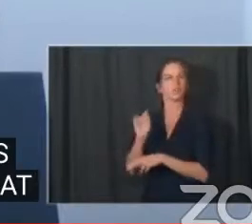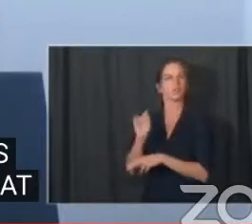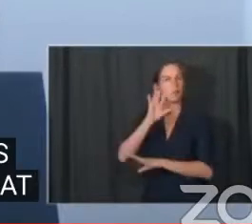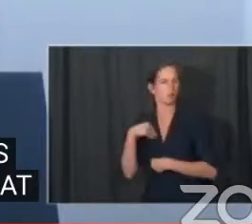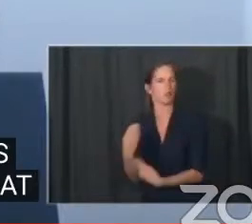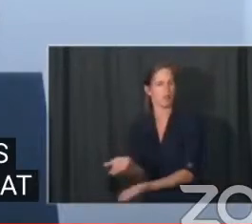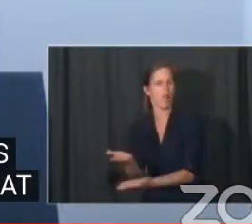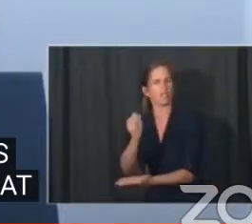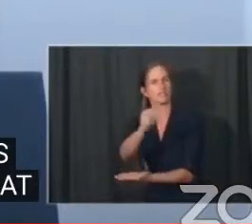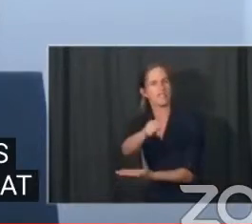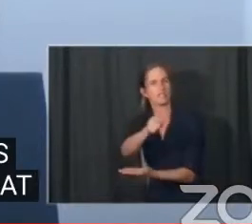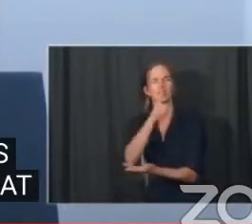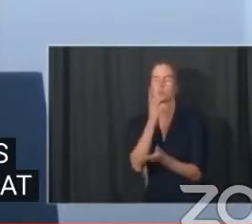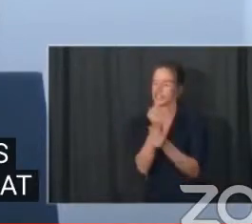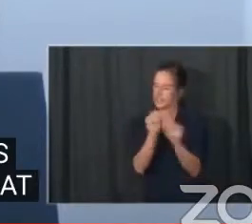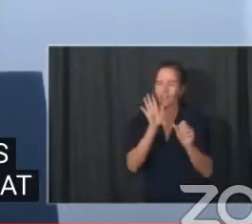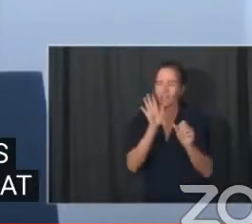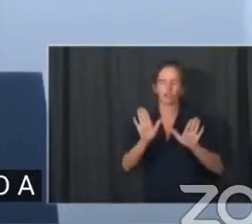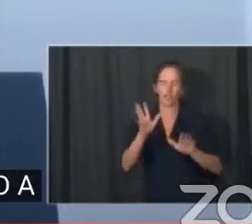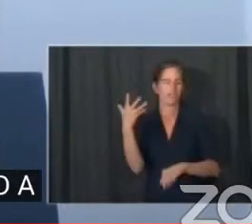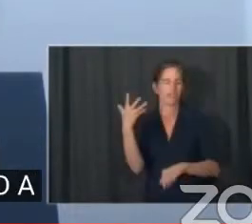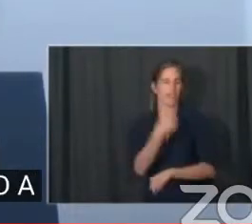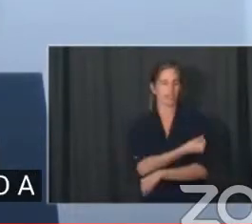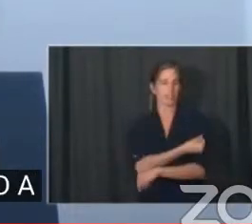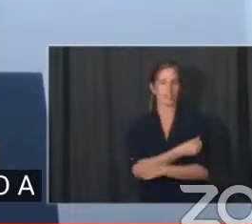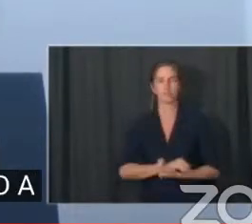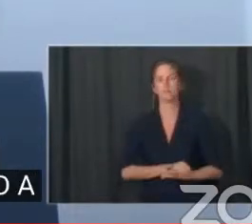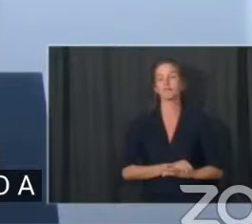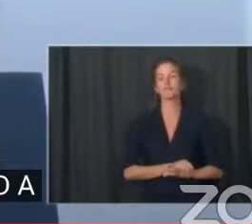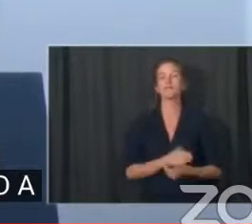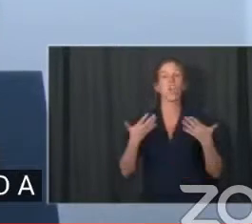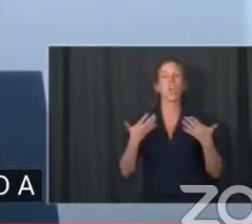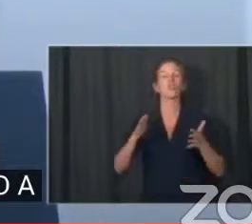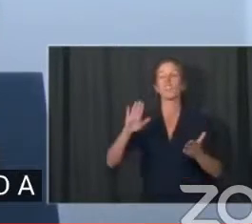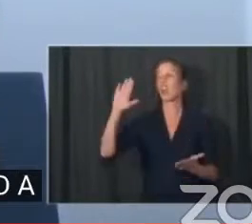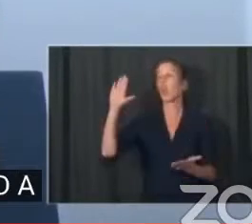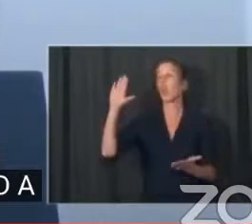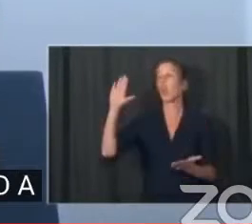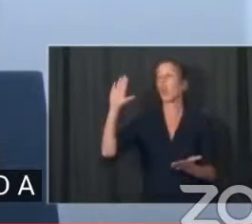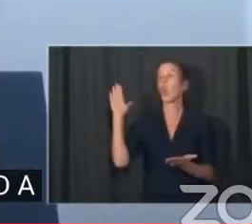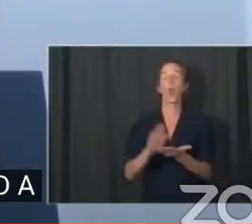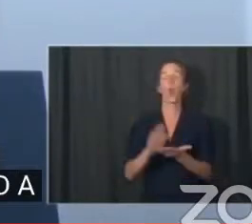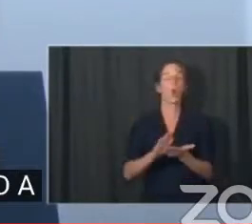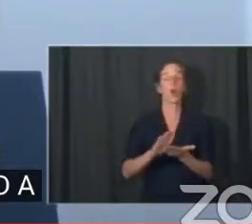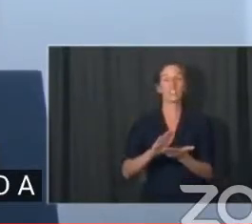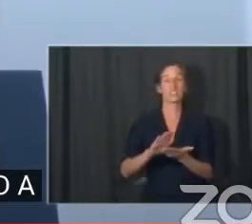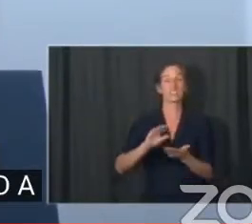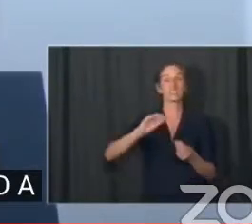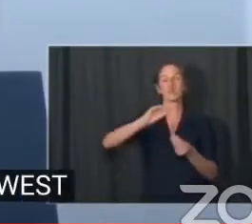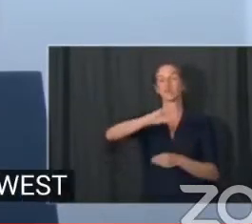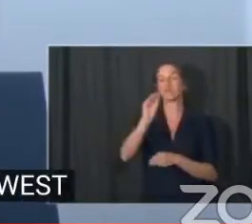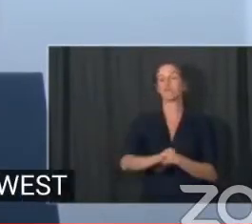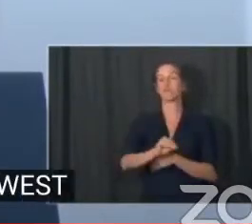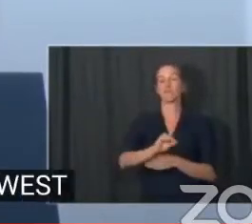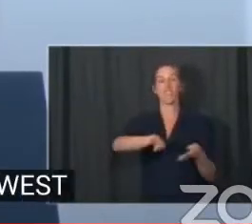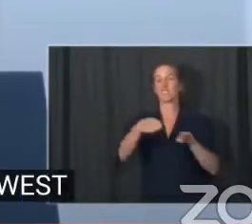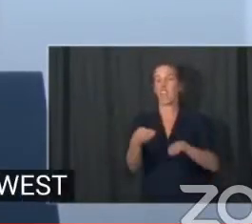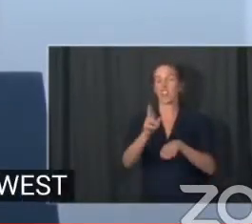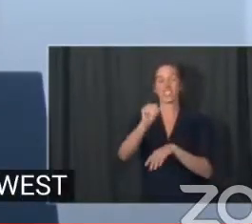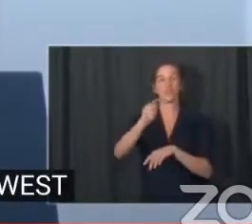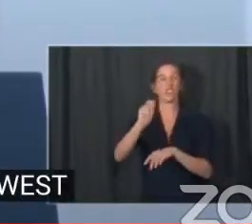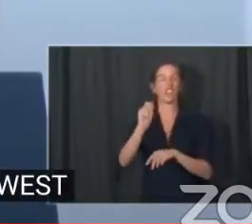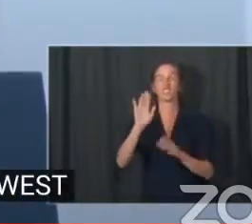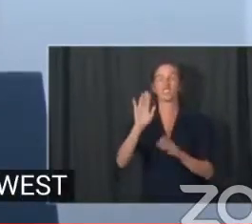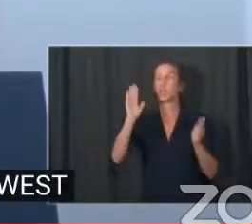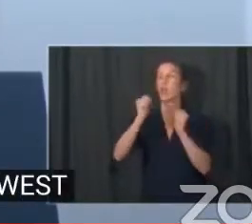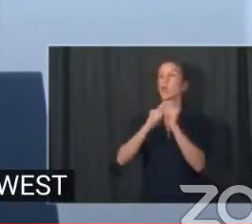and a great Estamos listos vaccine. para entregarla Already tan we pronto have como among sea the posible lowest y tan case pronto como ellos fatality nos rates dejen. our De country hecho, anywhere la in usarán. the world, the